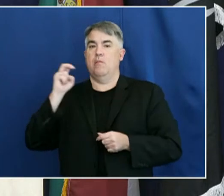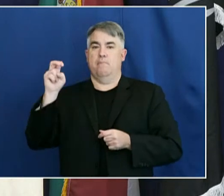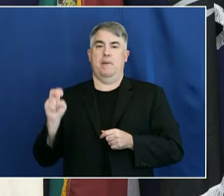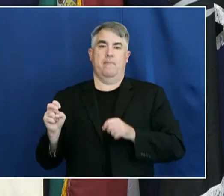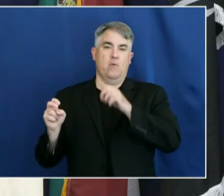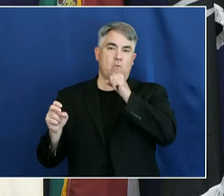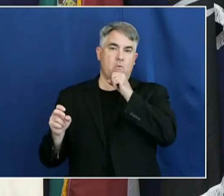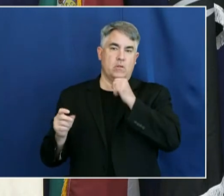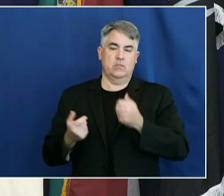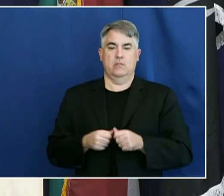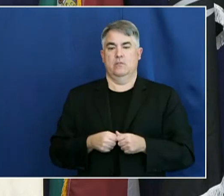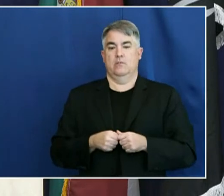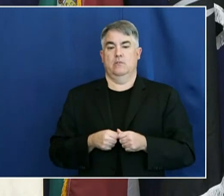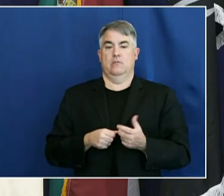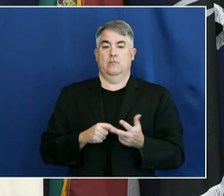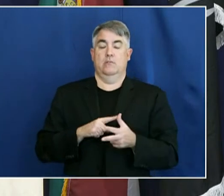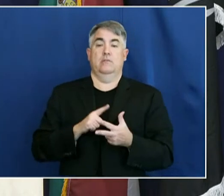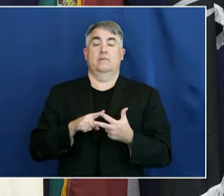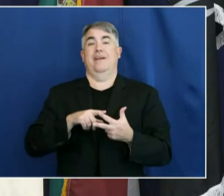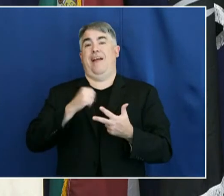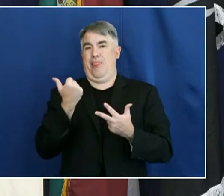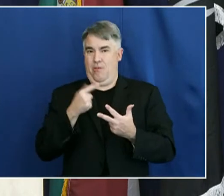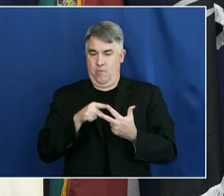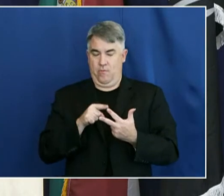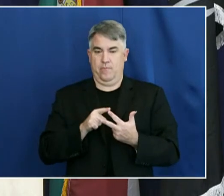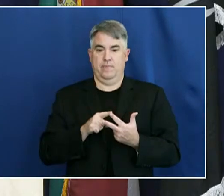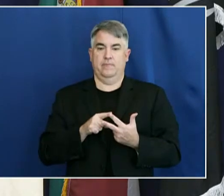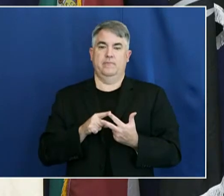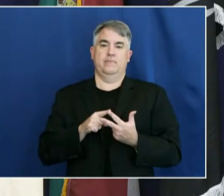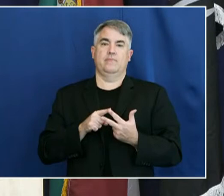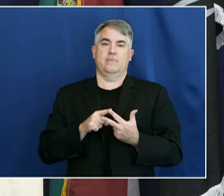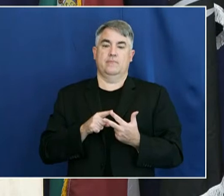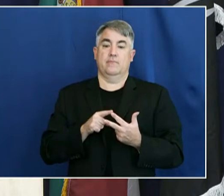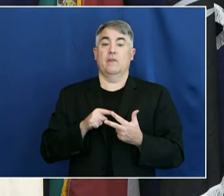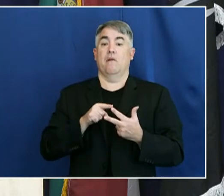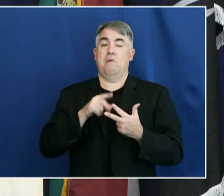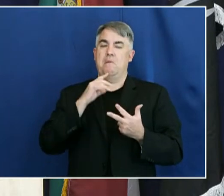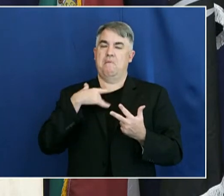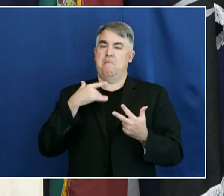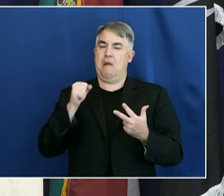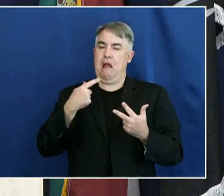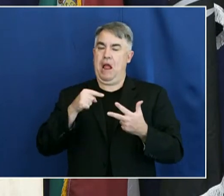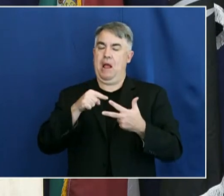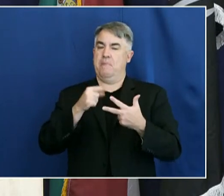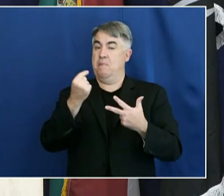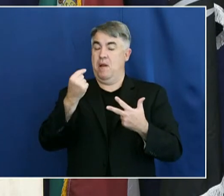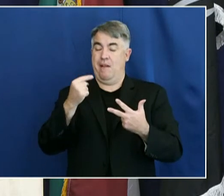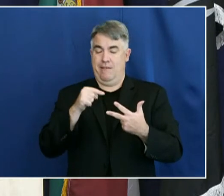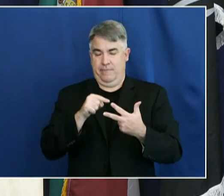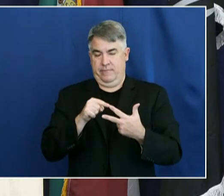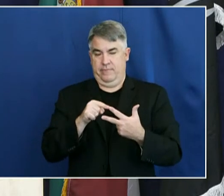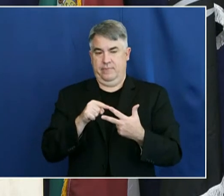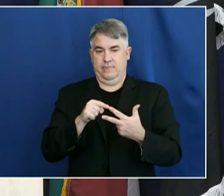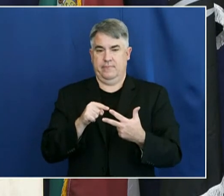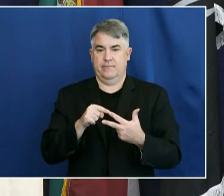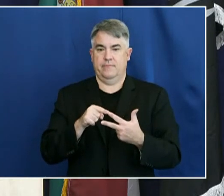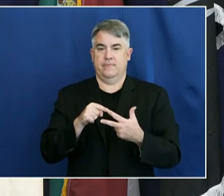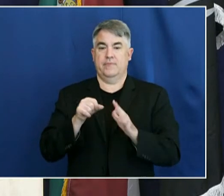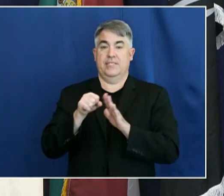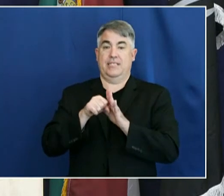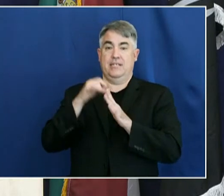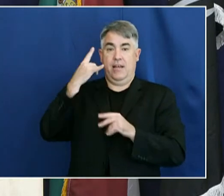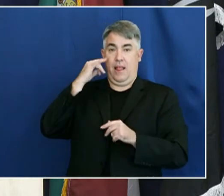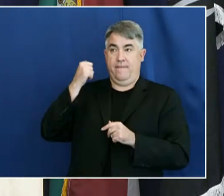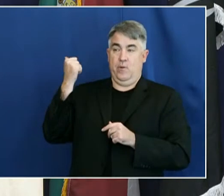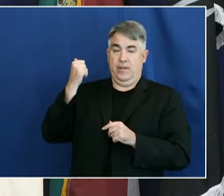The second pathway to get there, and the one that is most likely for us as a county, depends upon the state of California administering